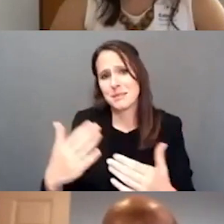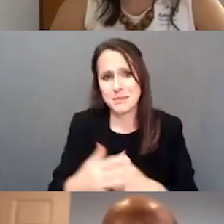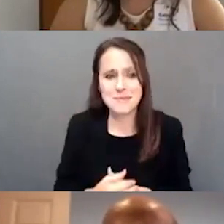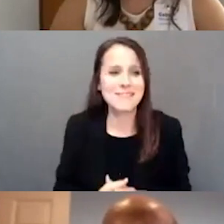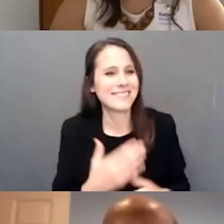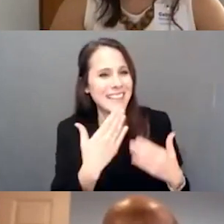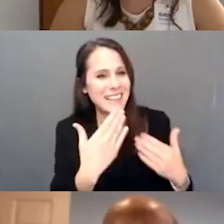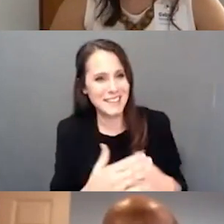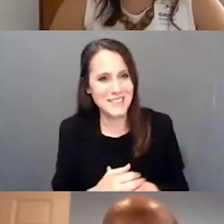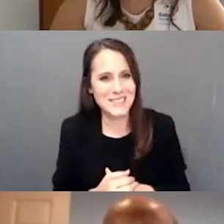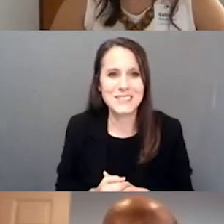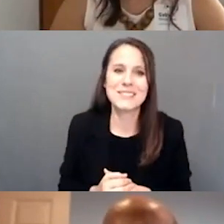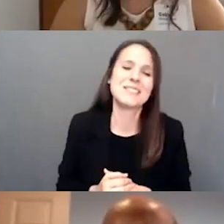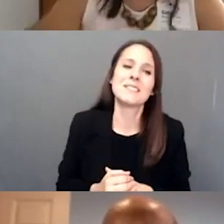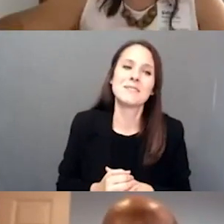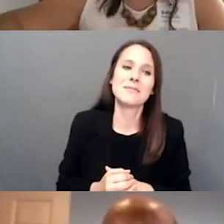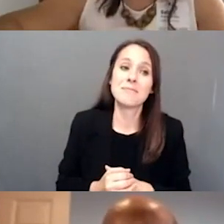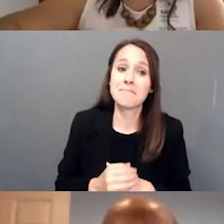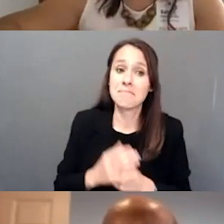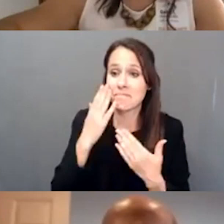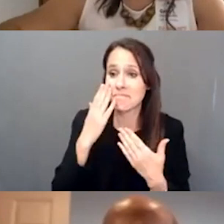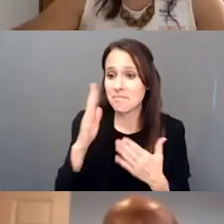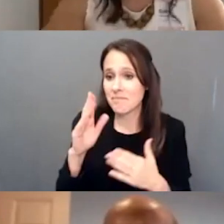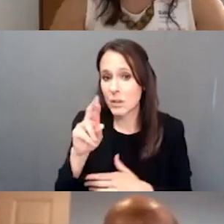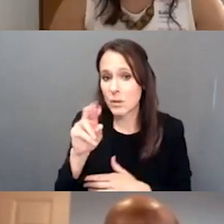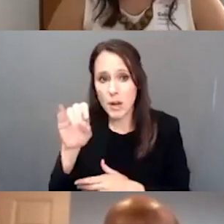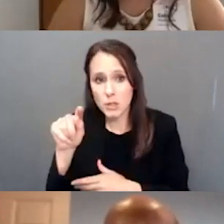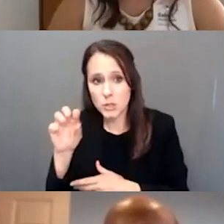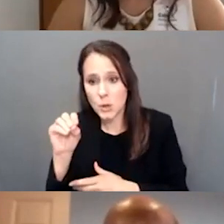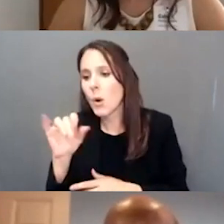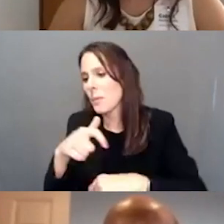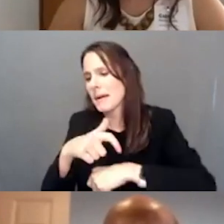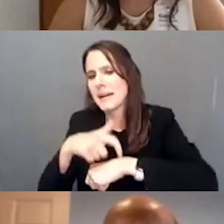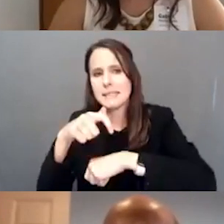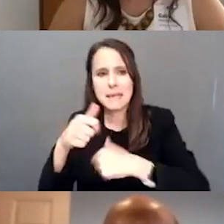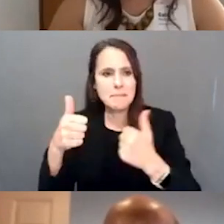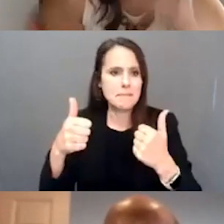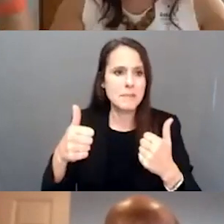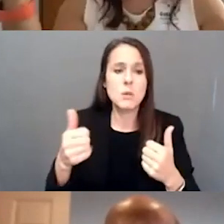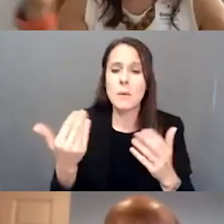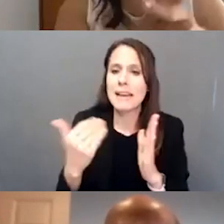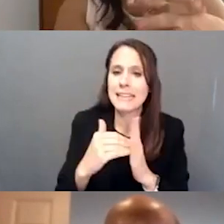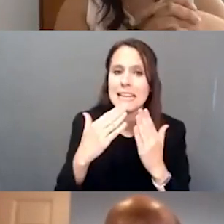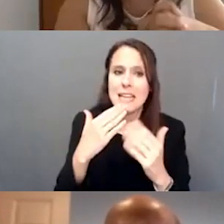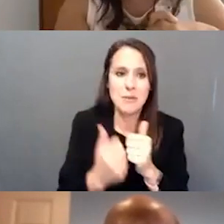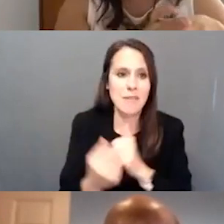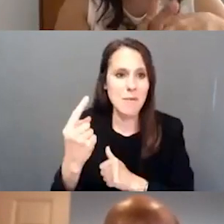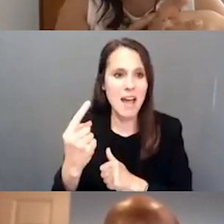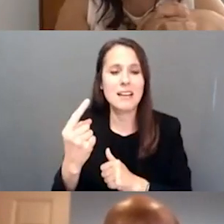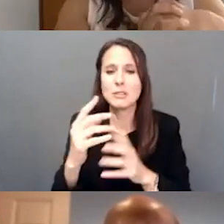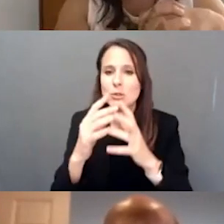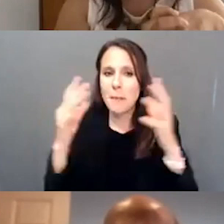you. I don't know, Alberto, we're right on time. So again, thank you everyone so